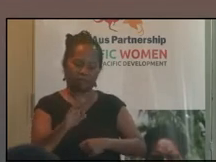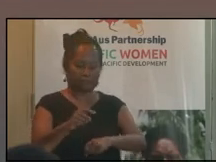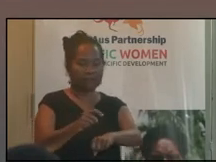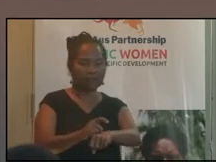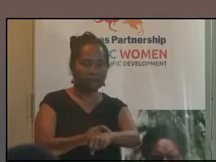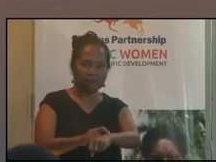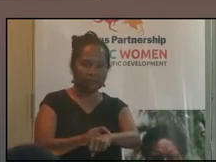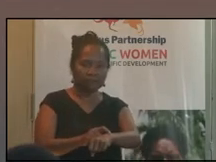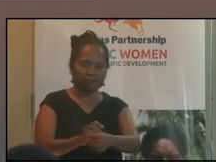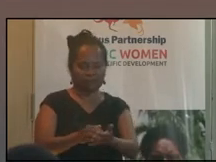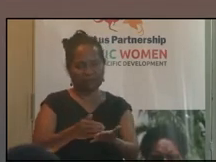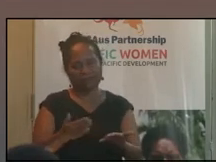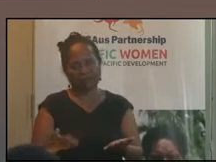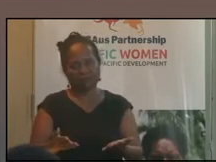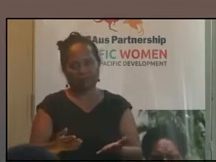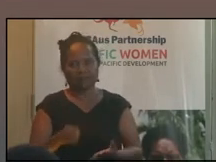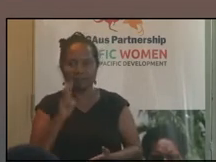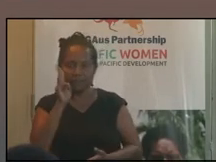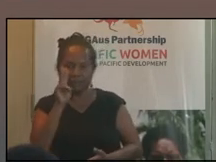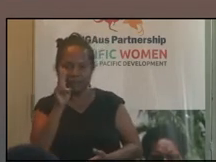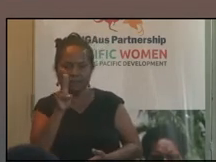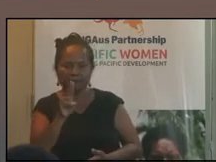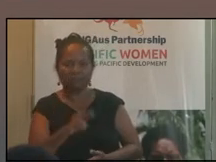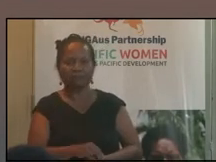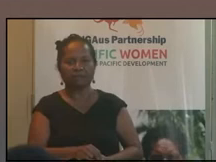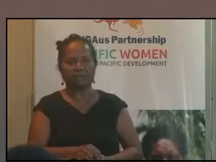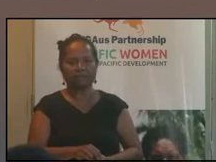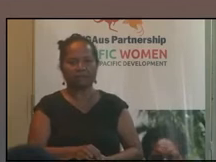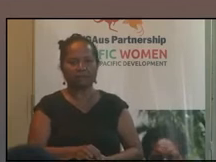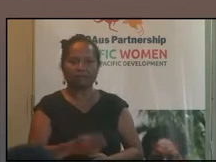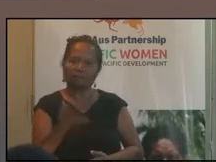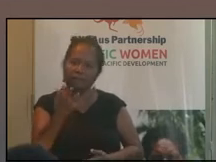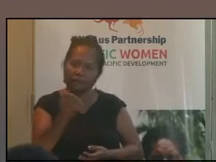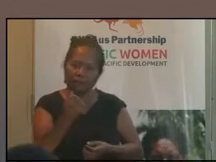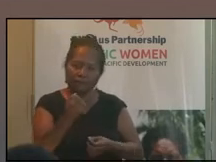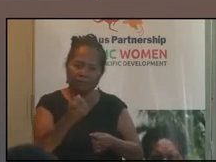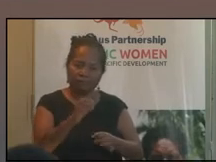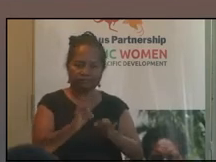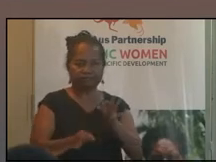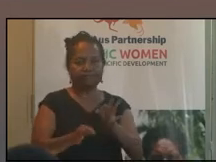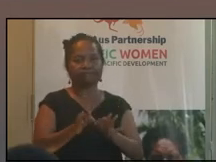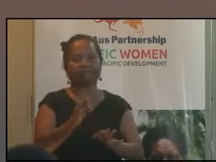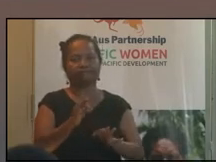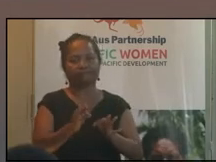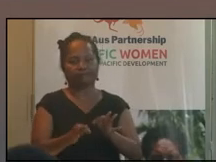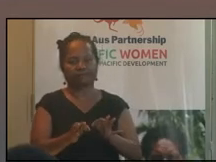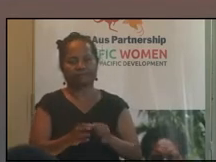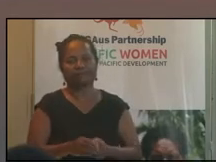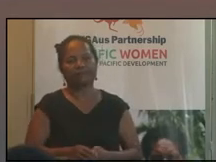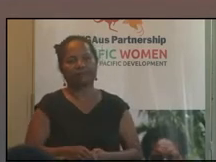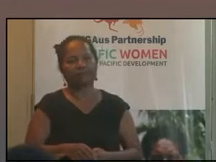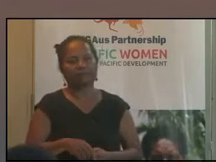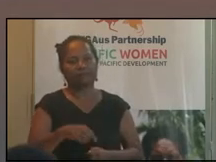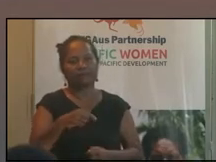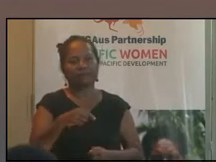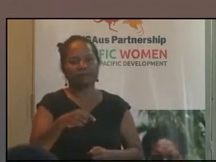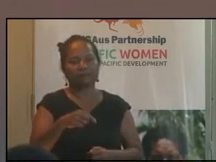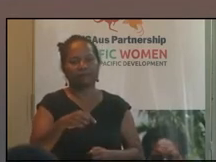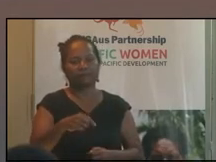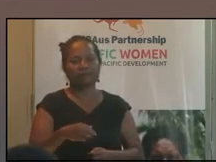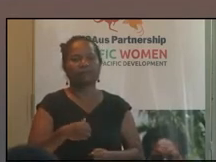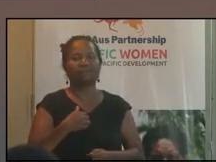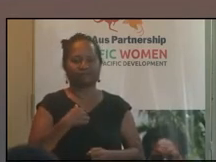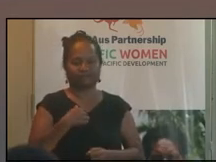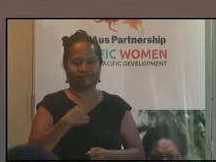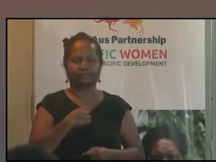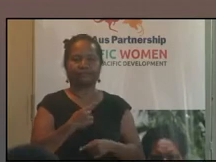I'm just really fighting against time to see if we can at least get a decision and see if we can get it across the line. I can assure you